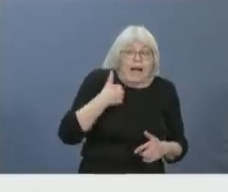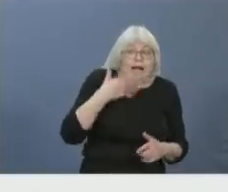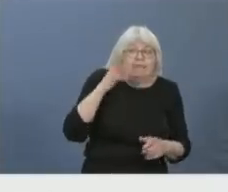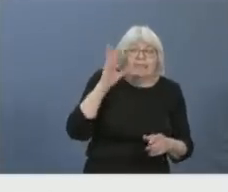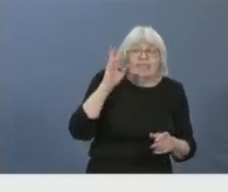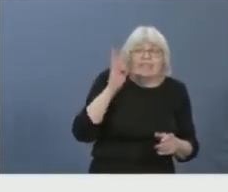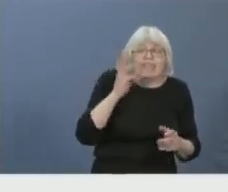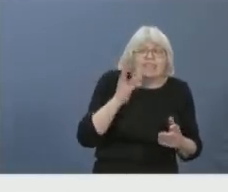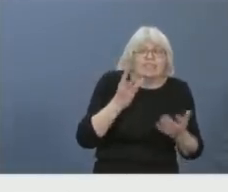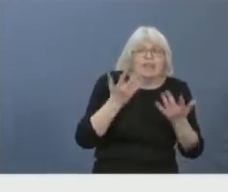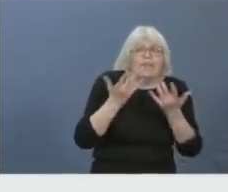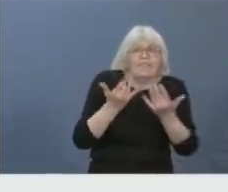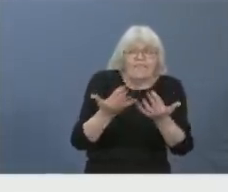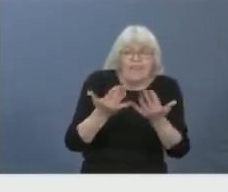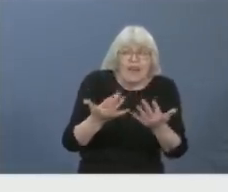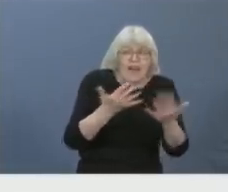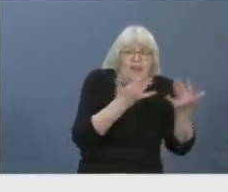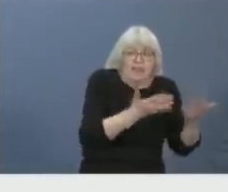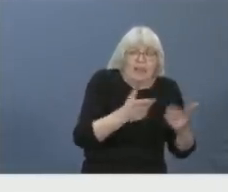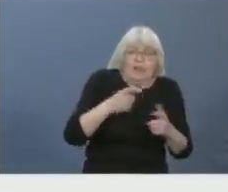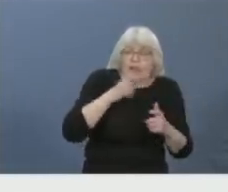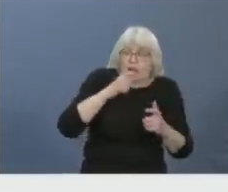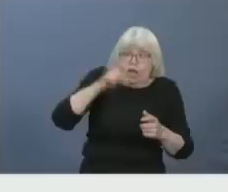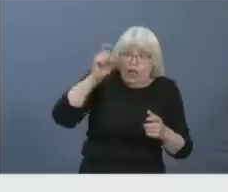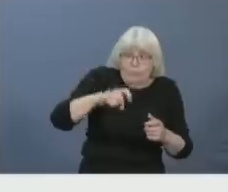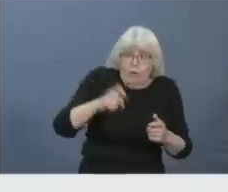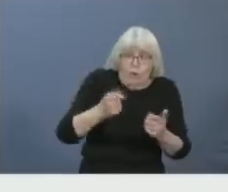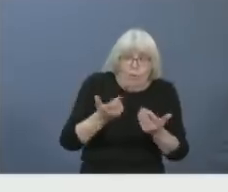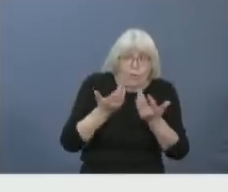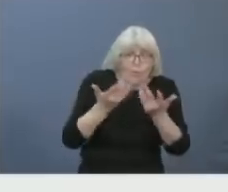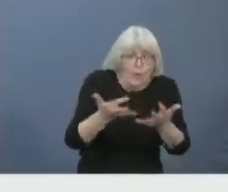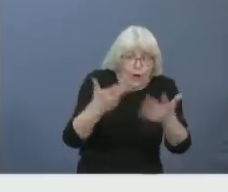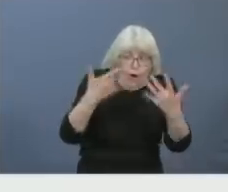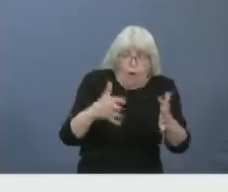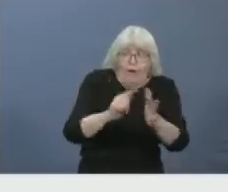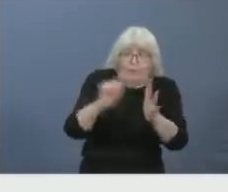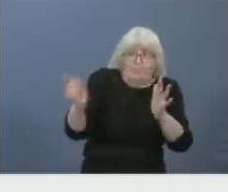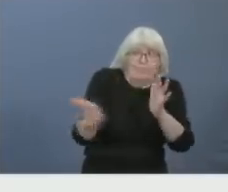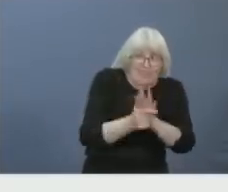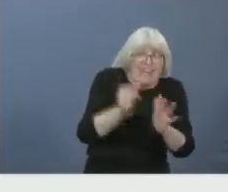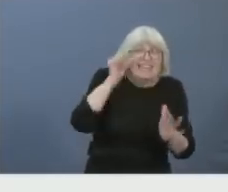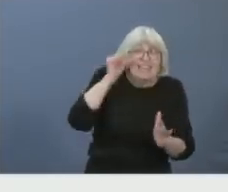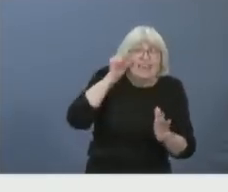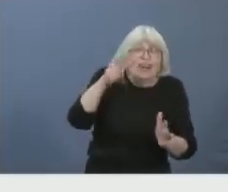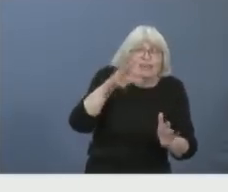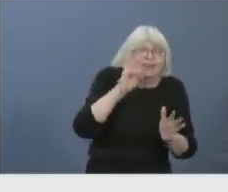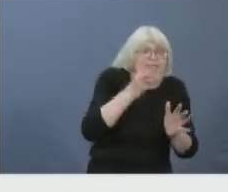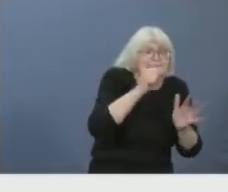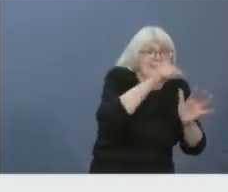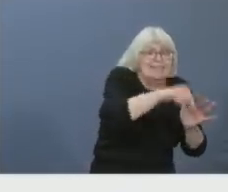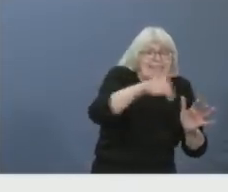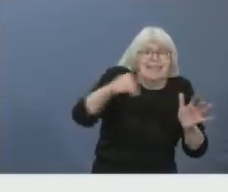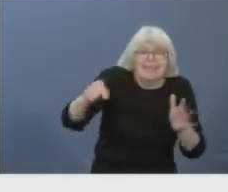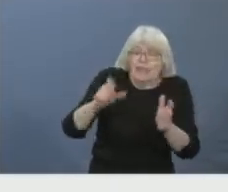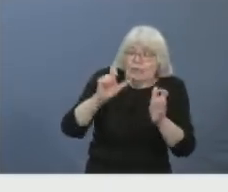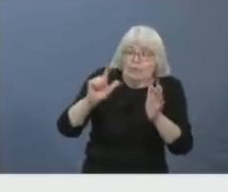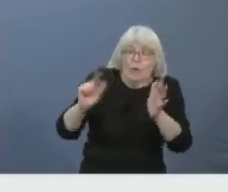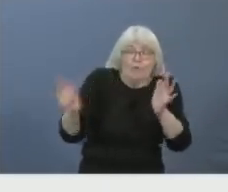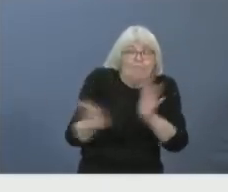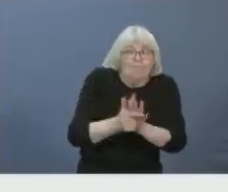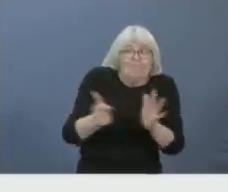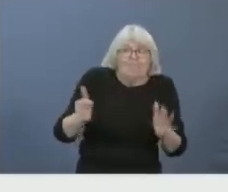I don't have detailed information on the exact locations, but they would have been in various places around the province where they shouldn't have been.